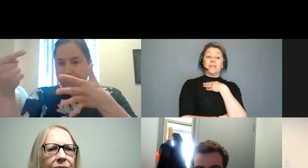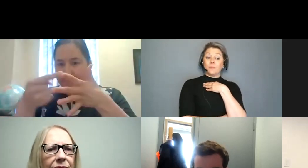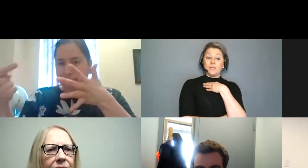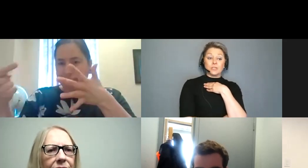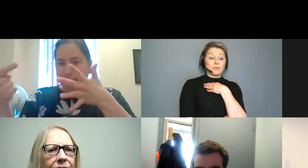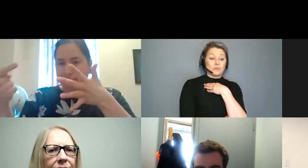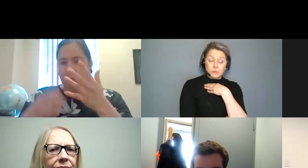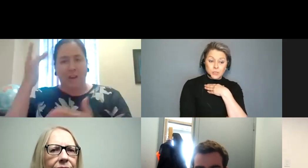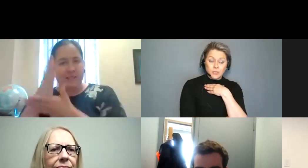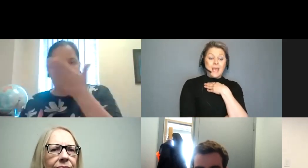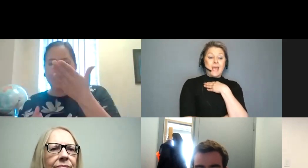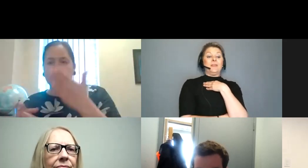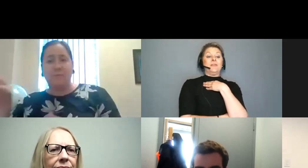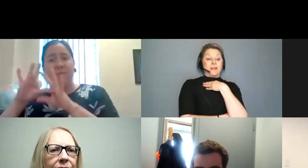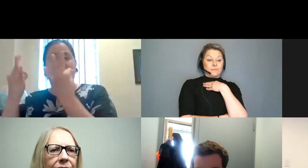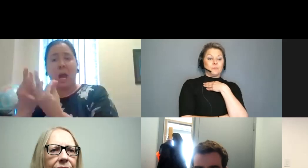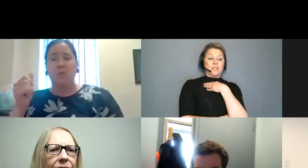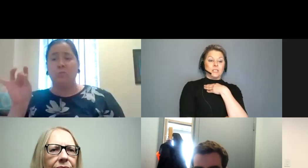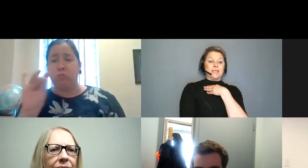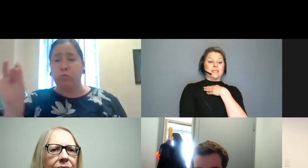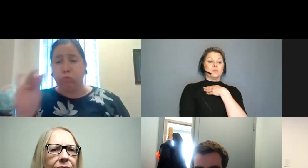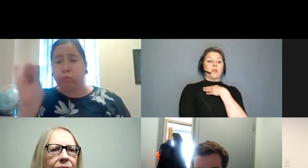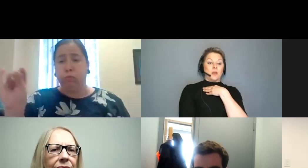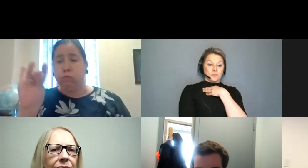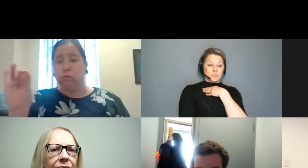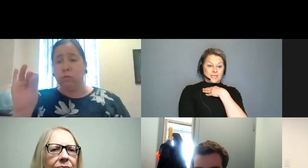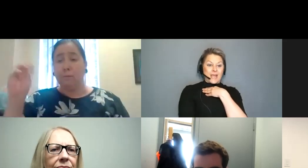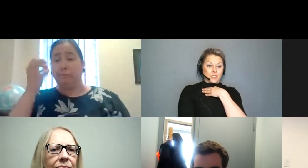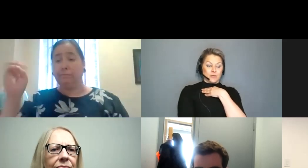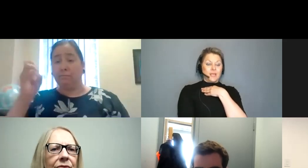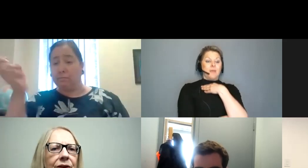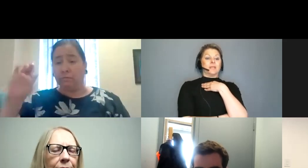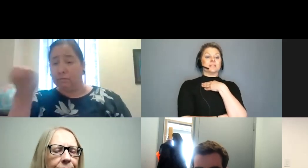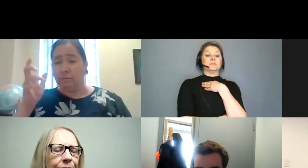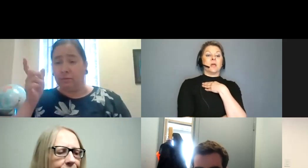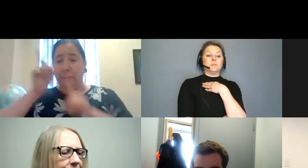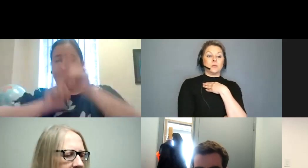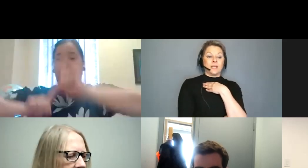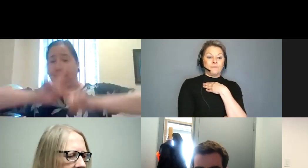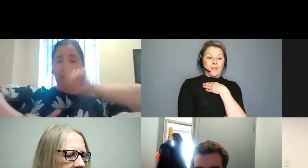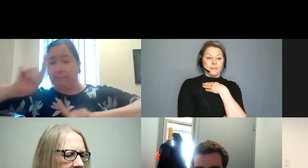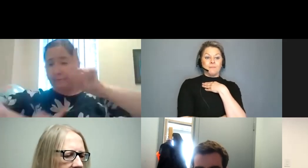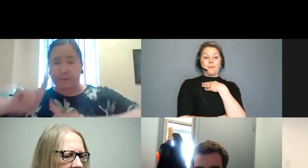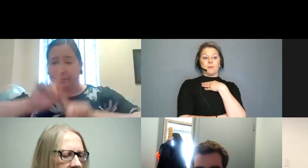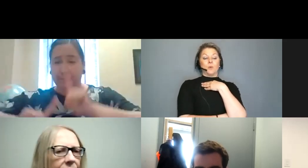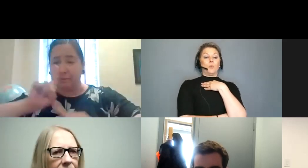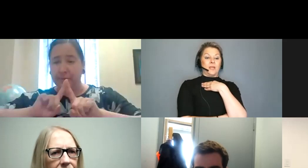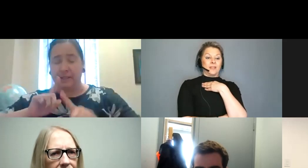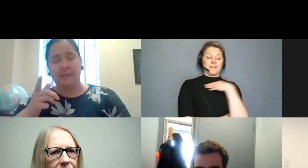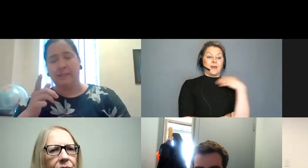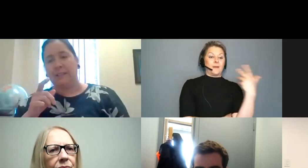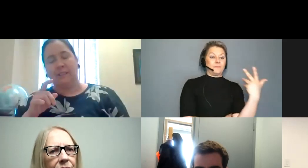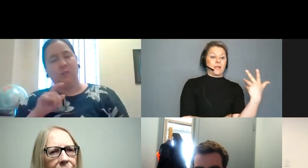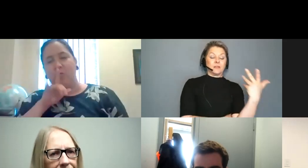that information is crucial, and then that information is 100% accurate, because sometimes you'll get a family member